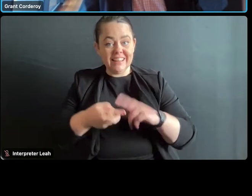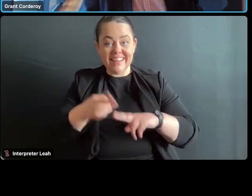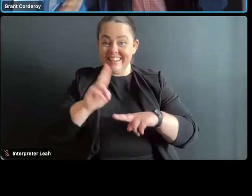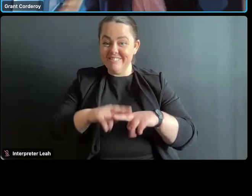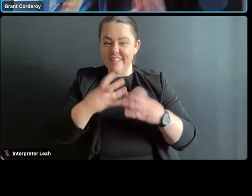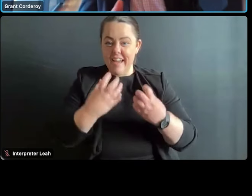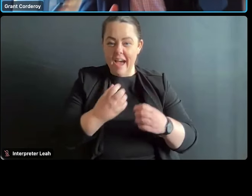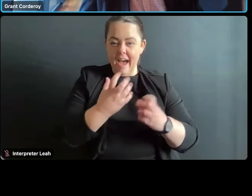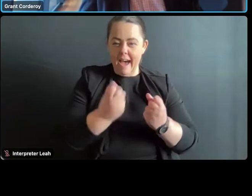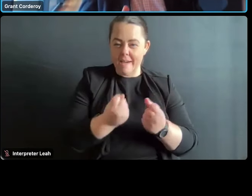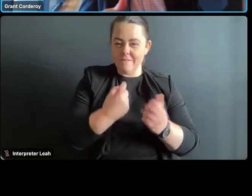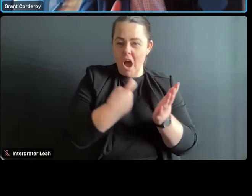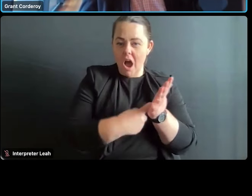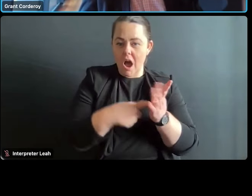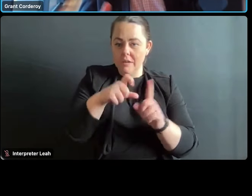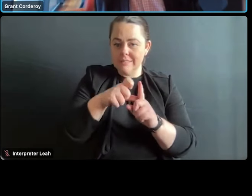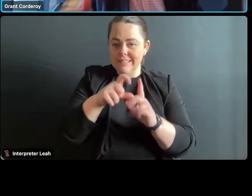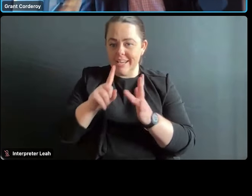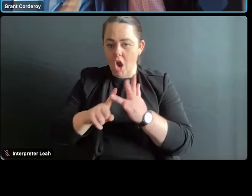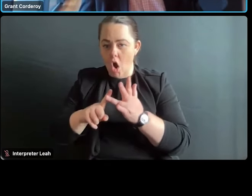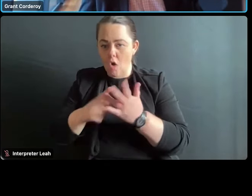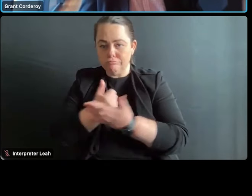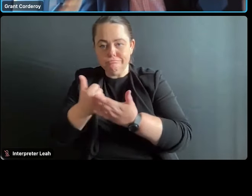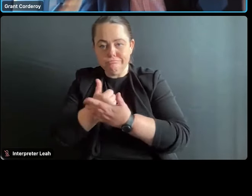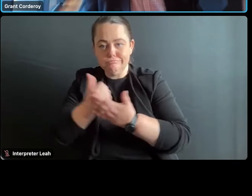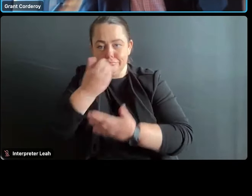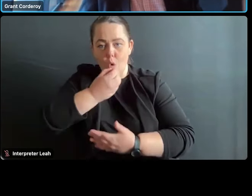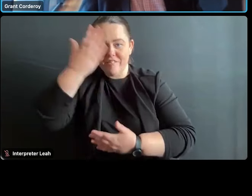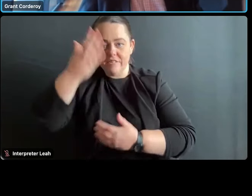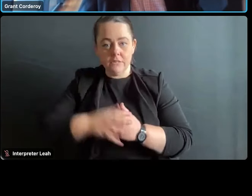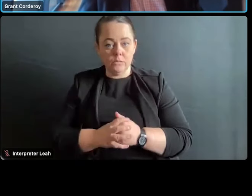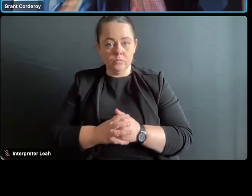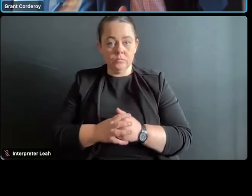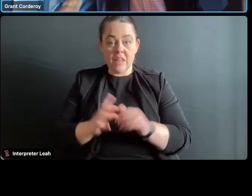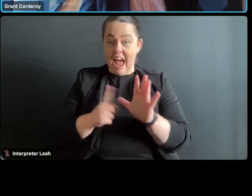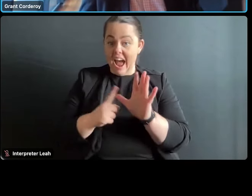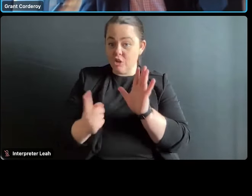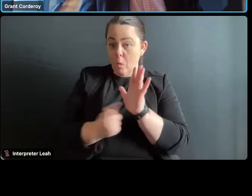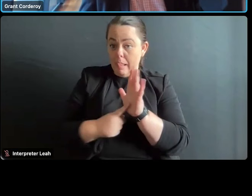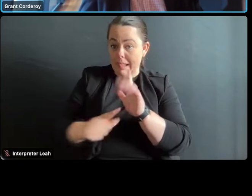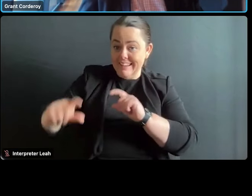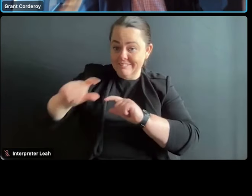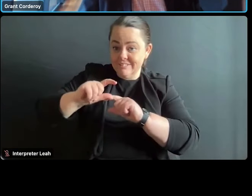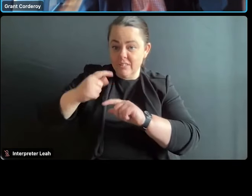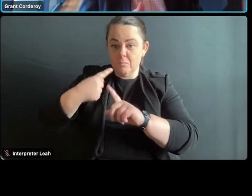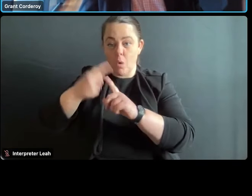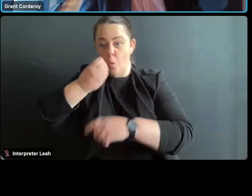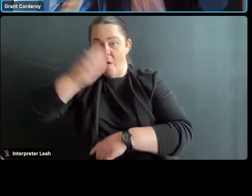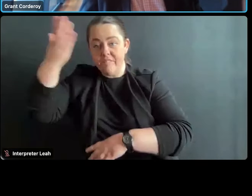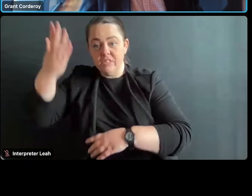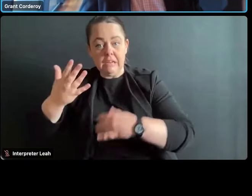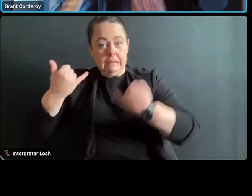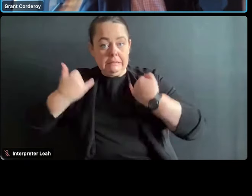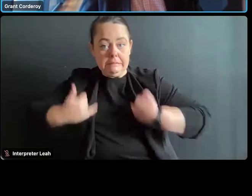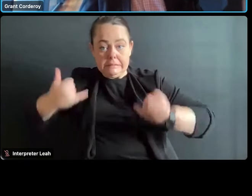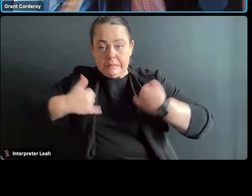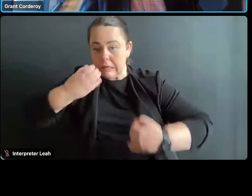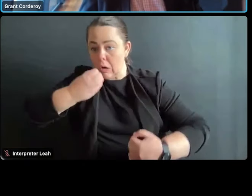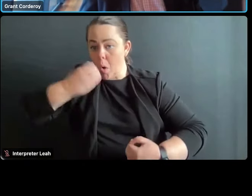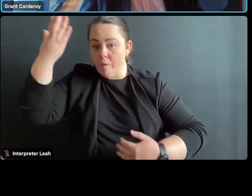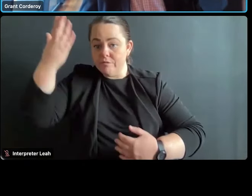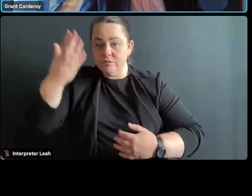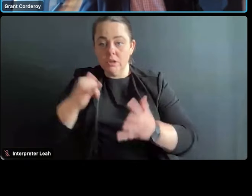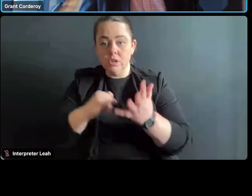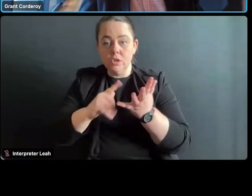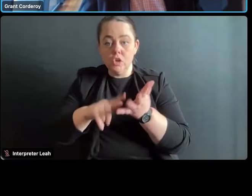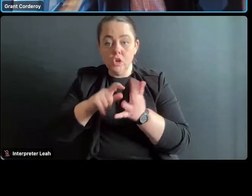any of those areas, penalties, your shift penalties and allowances, superannuation, of course, and any fringe benefits that you pay on